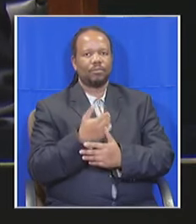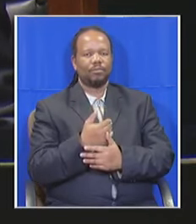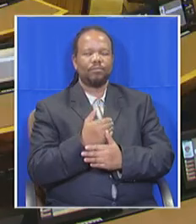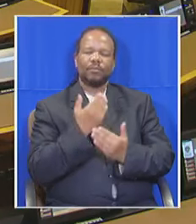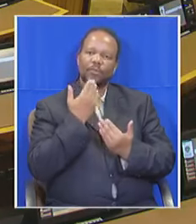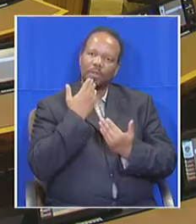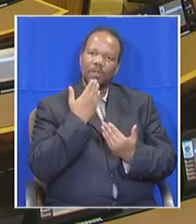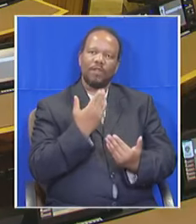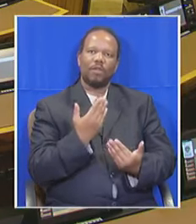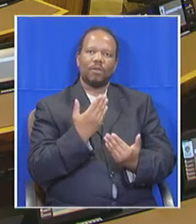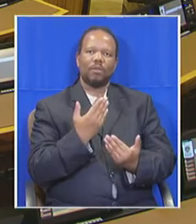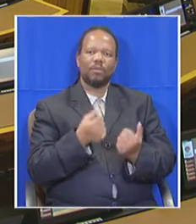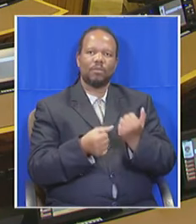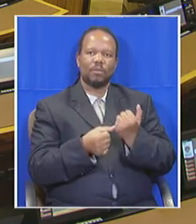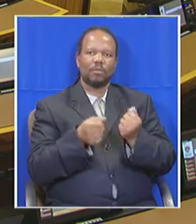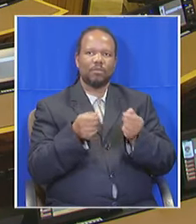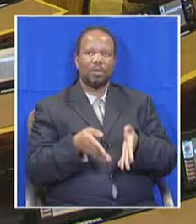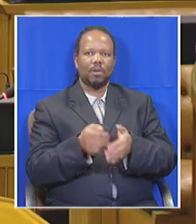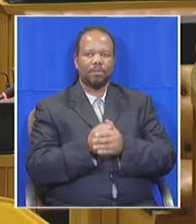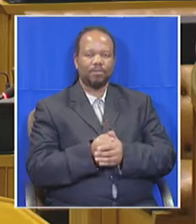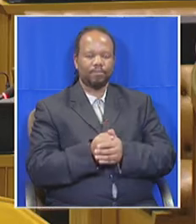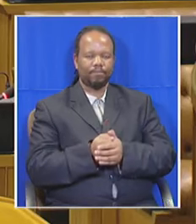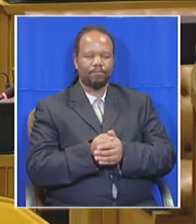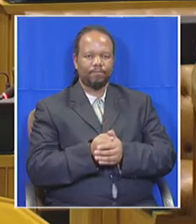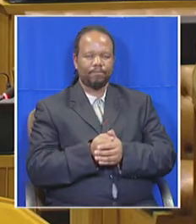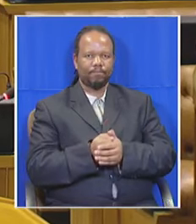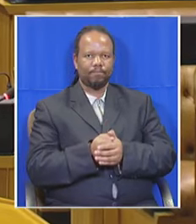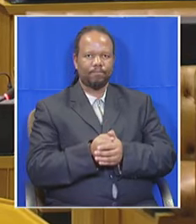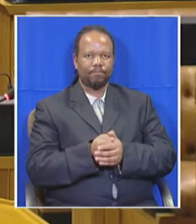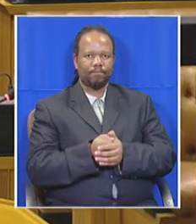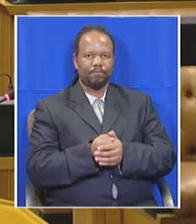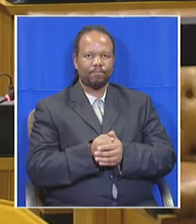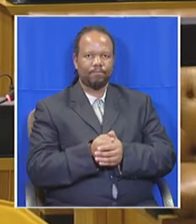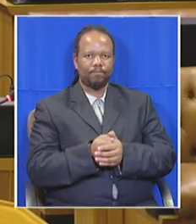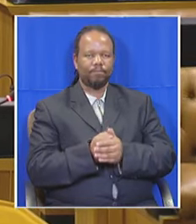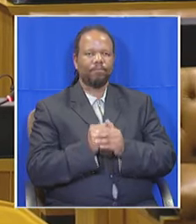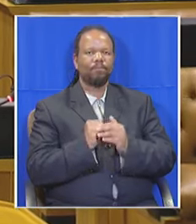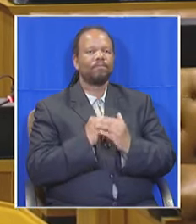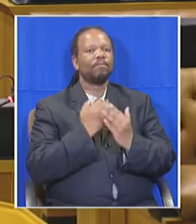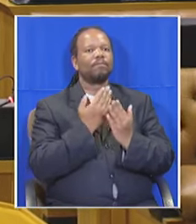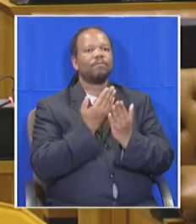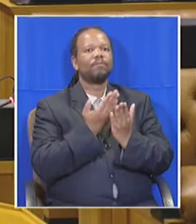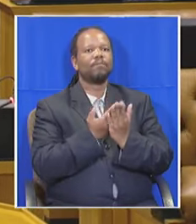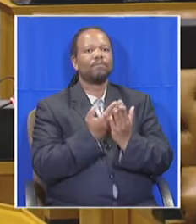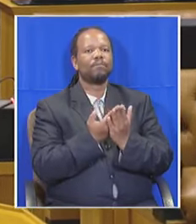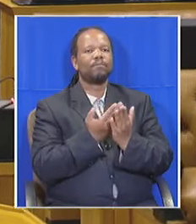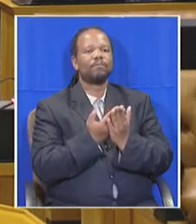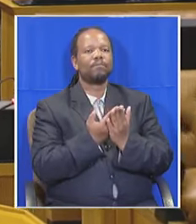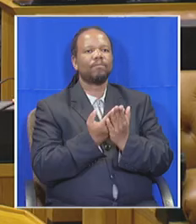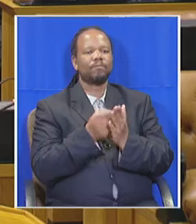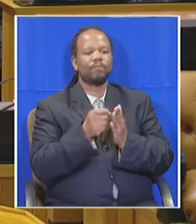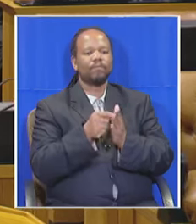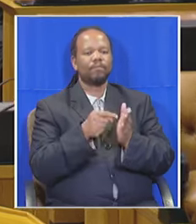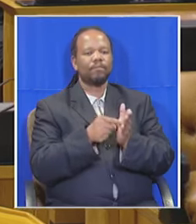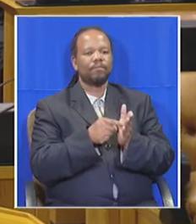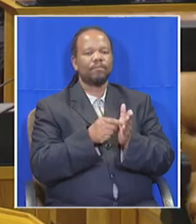Thank you, Deputy Speaker. Deputy Speaker, we move that this House extends the deadline by